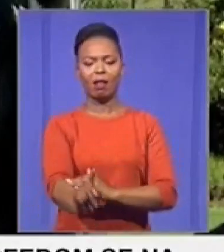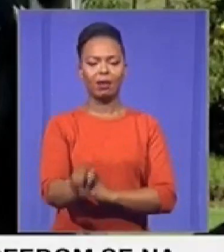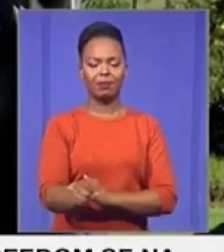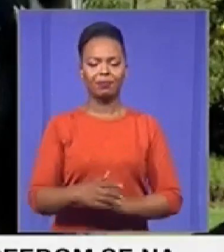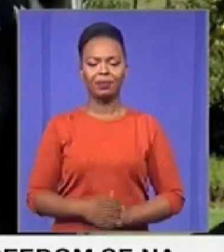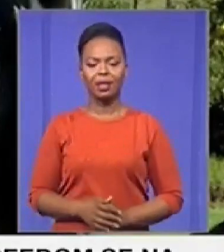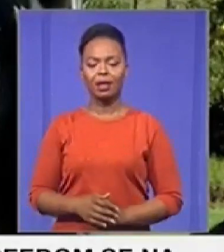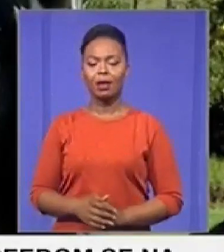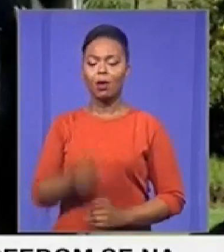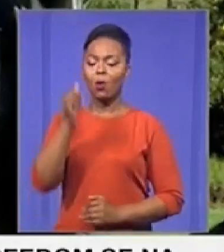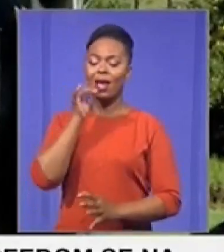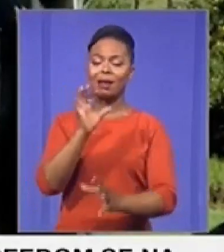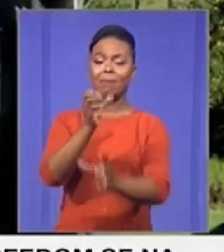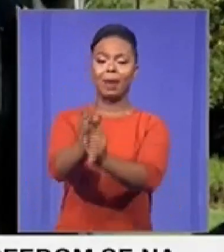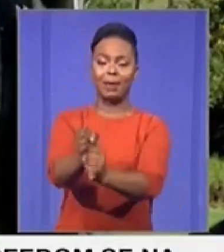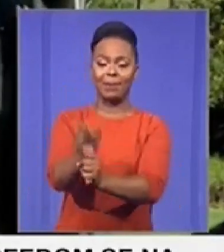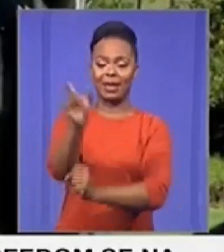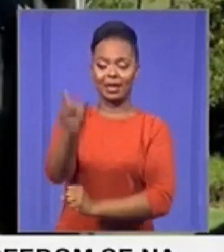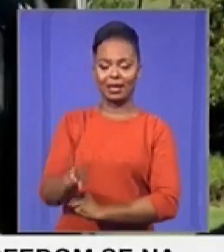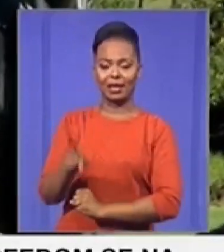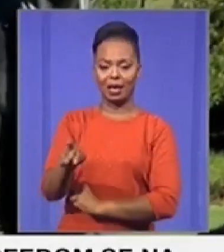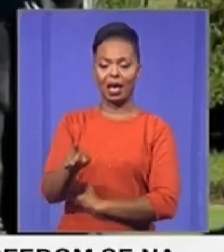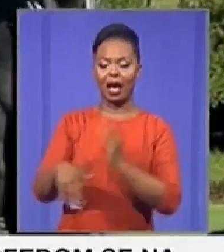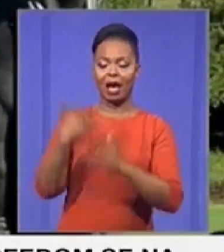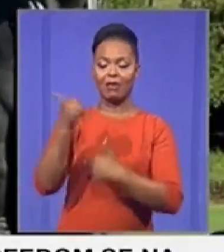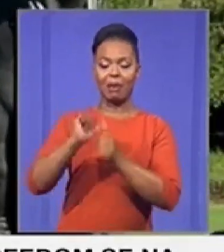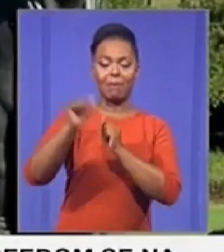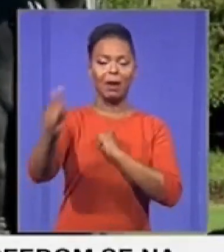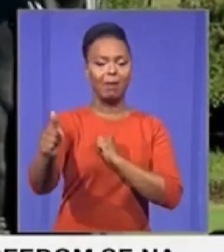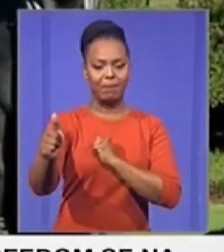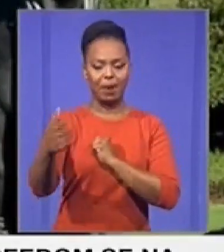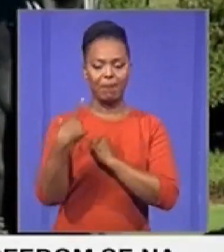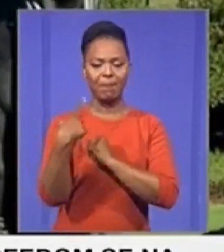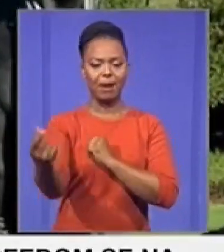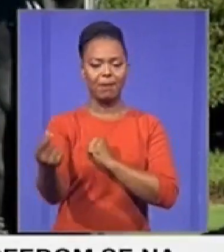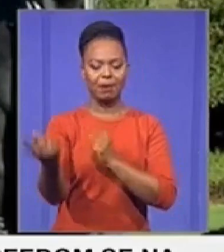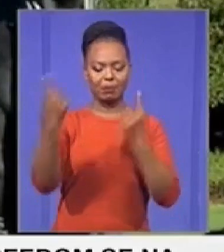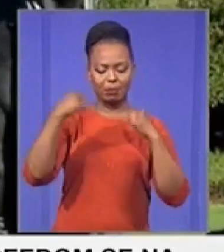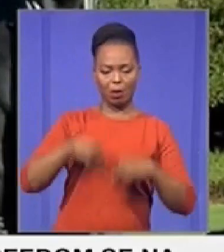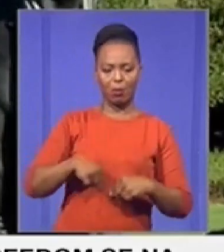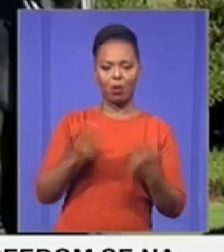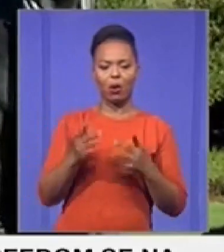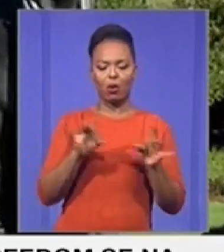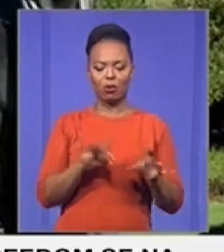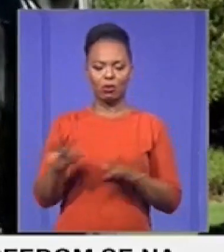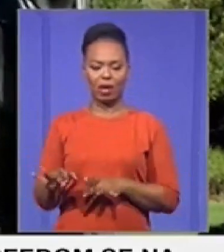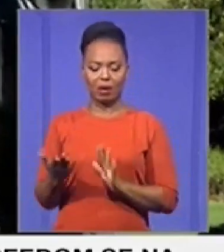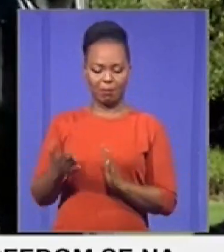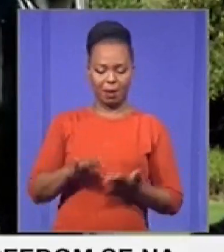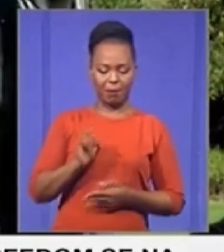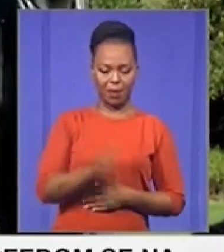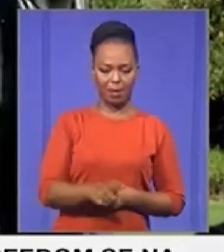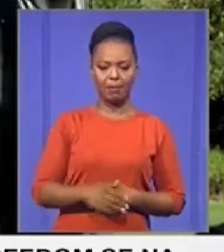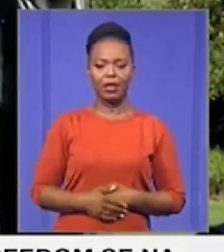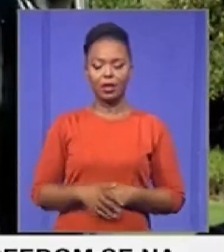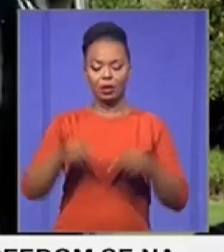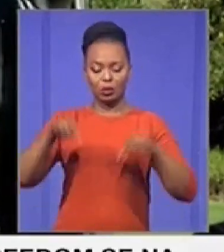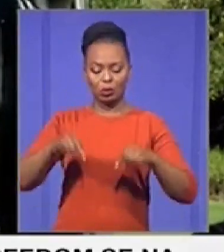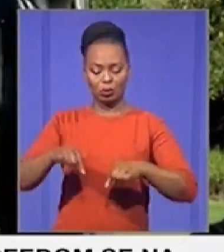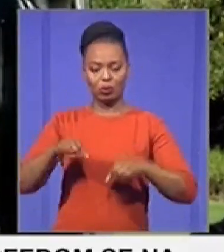So when they caught him, after escaping, they took him to Australia jail. It's where he died there. Today,